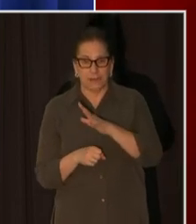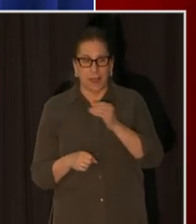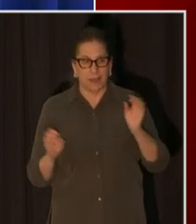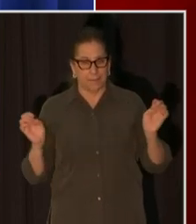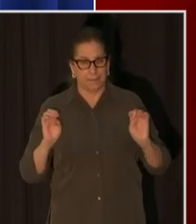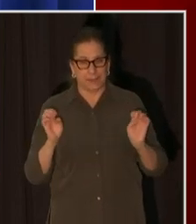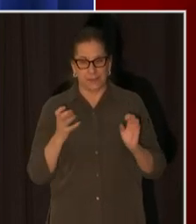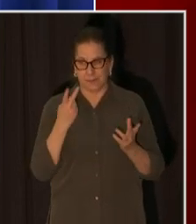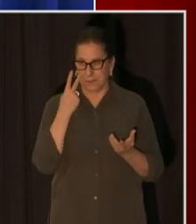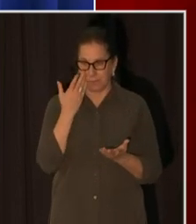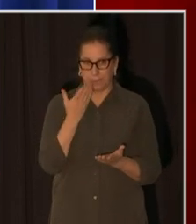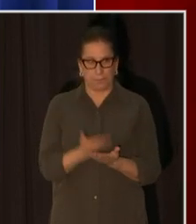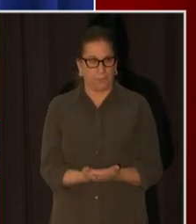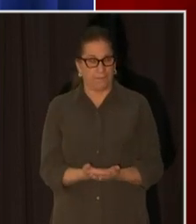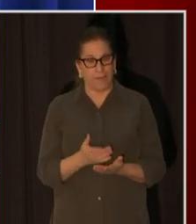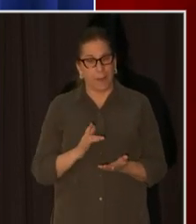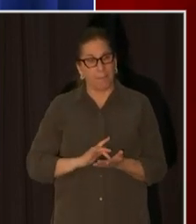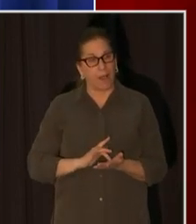make sure that our